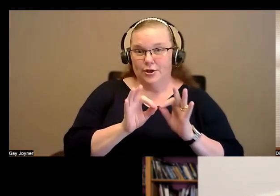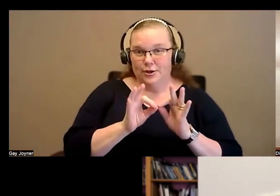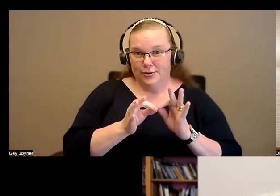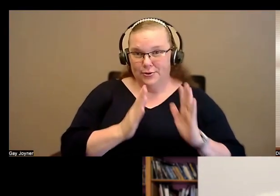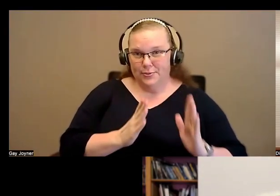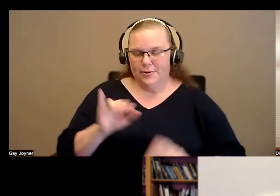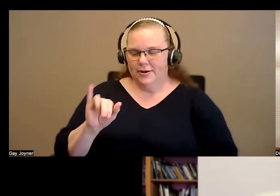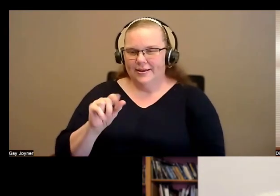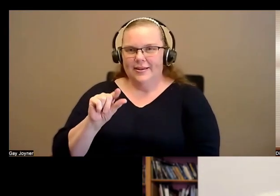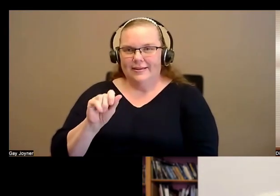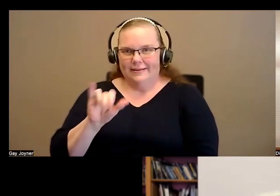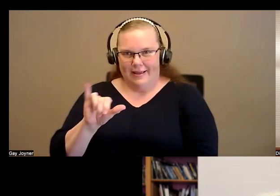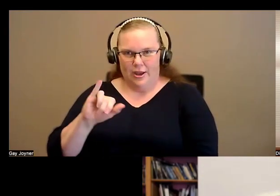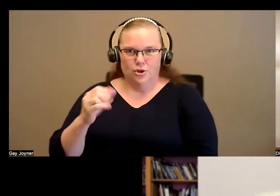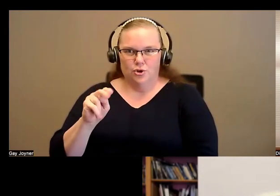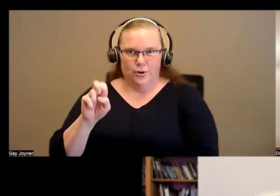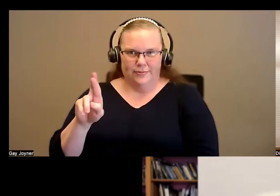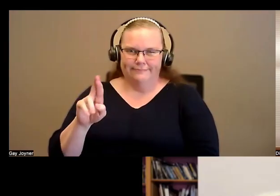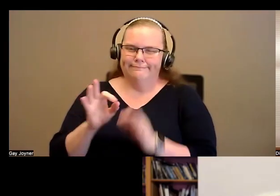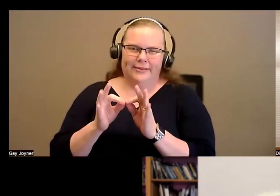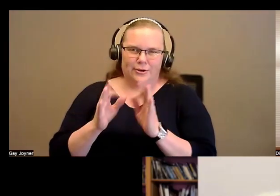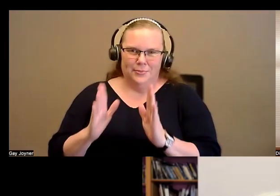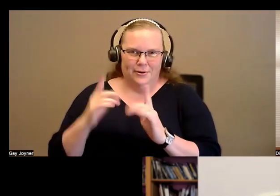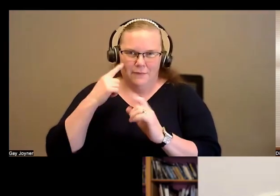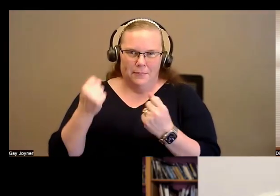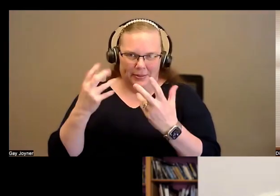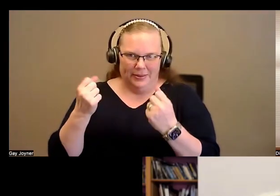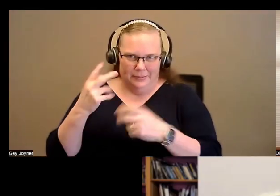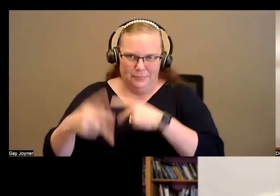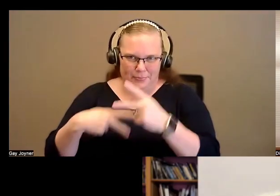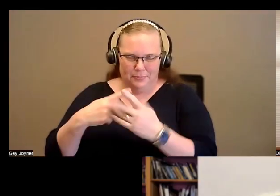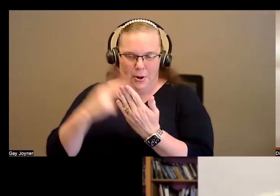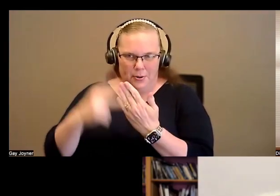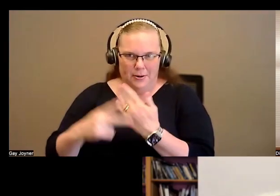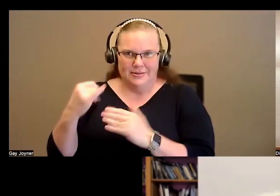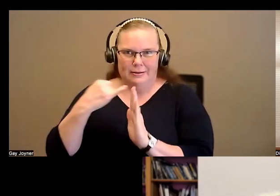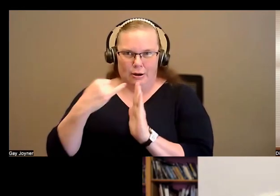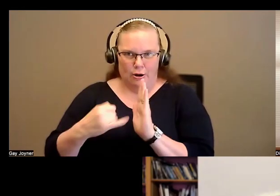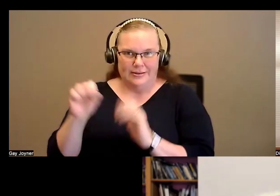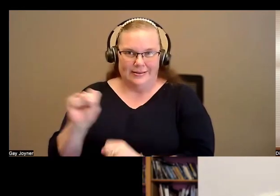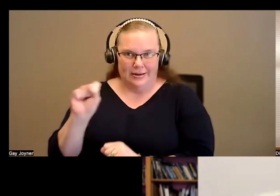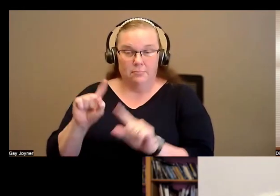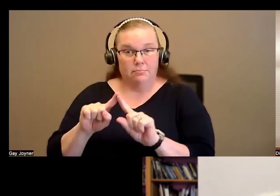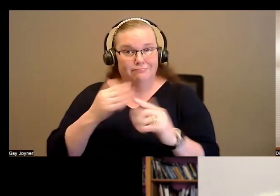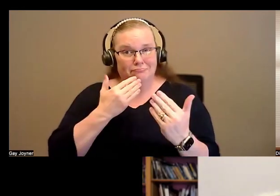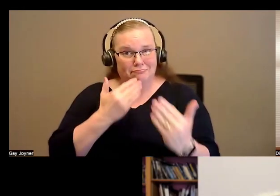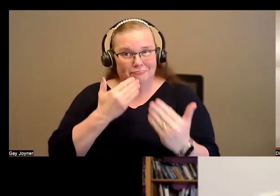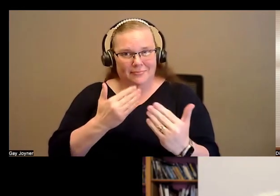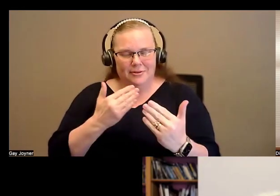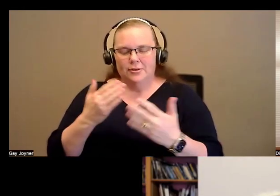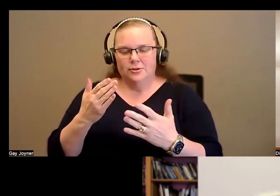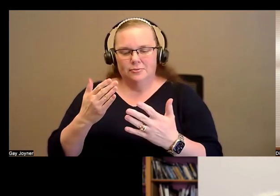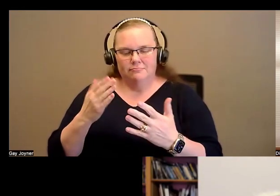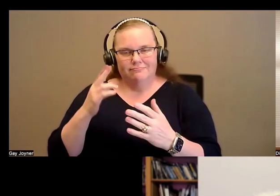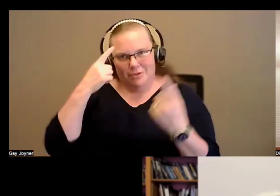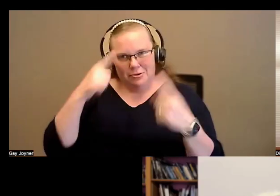Joyner. Gay has been our interpreter for many programs and Art Saturdays, and she has graciously agreed to talk a bit about